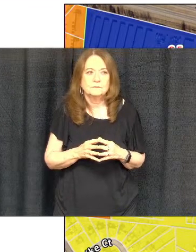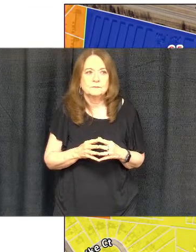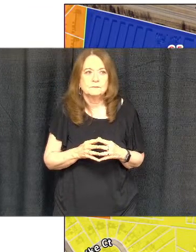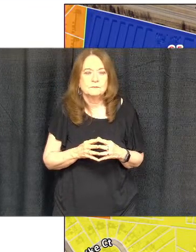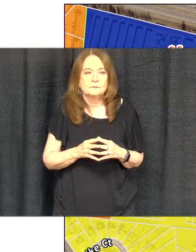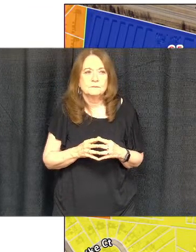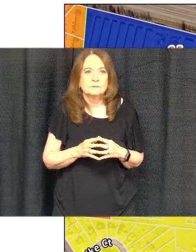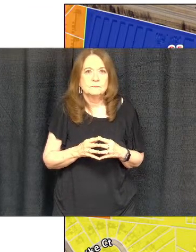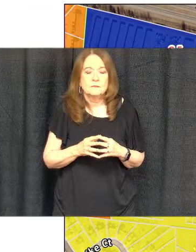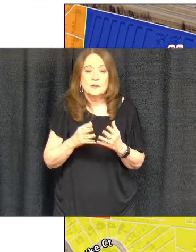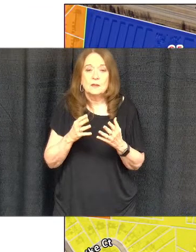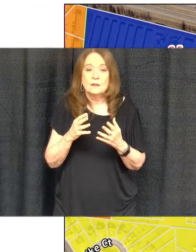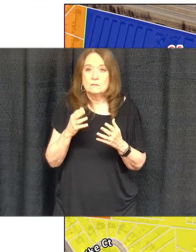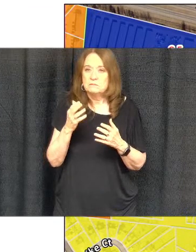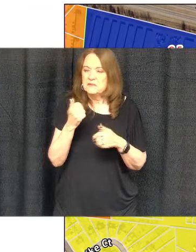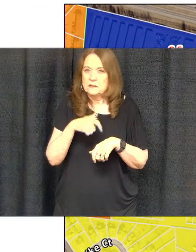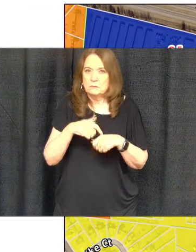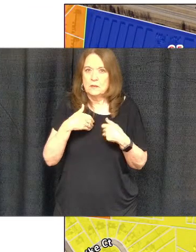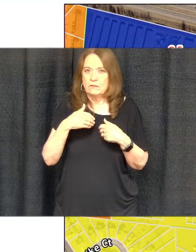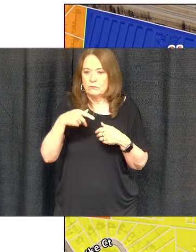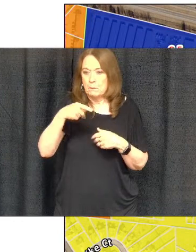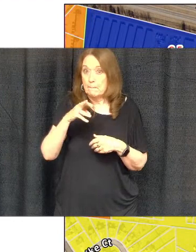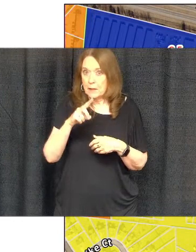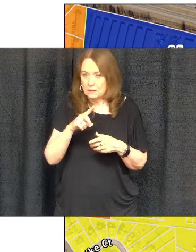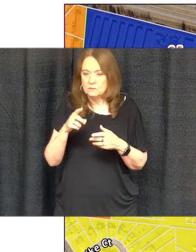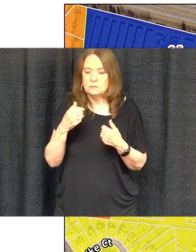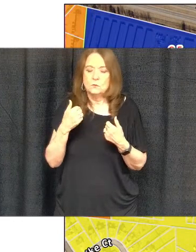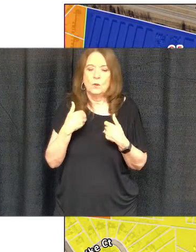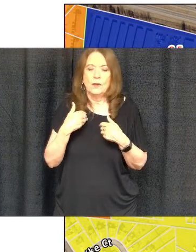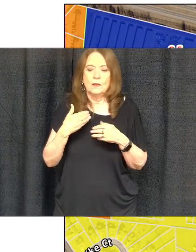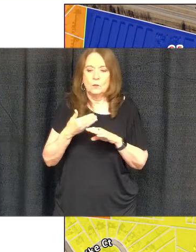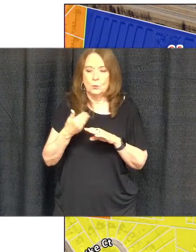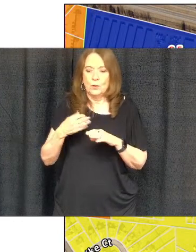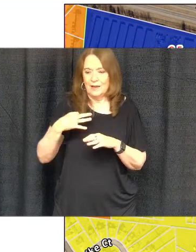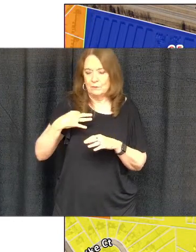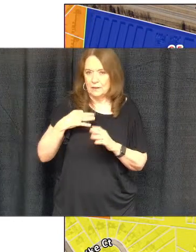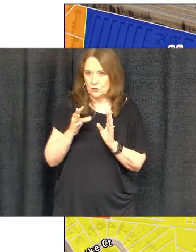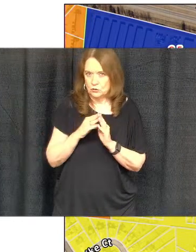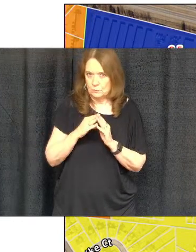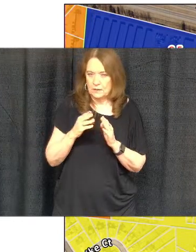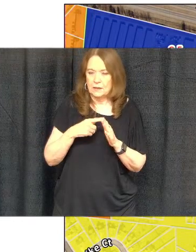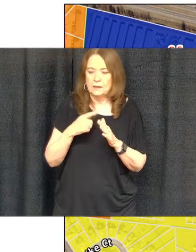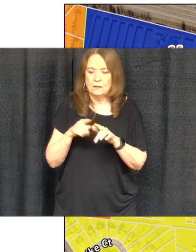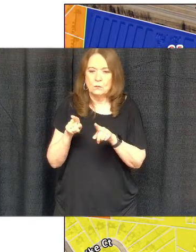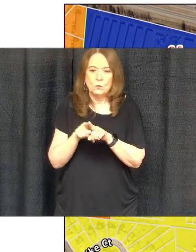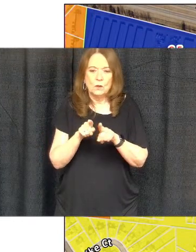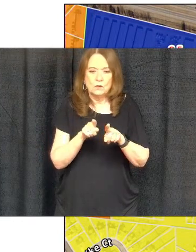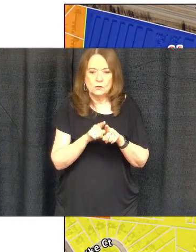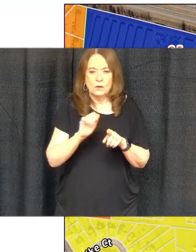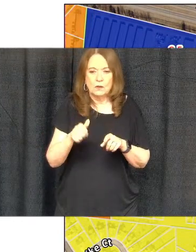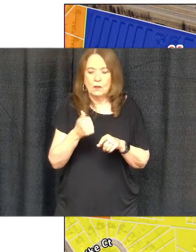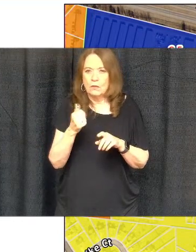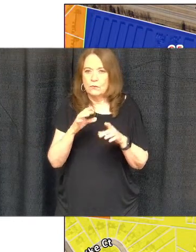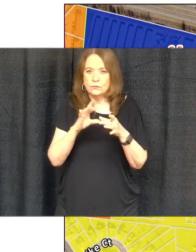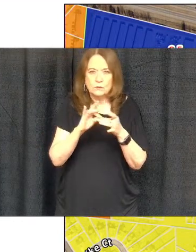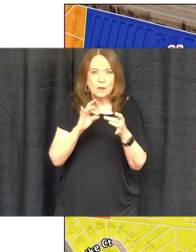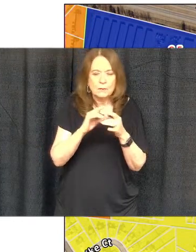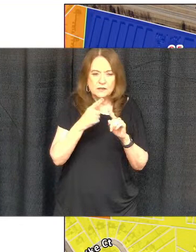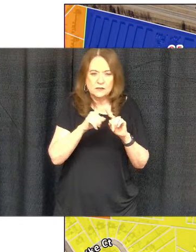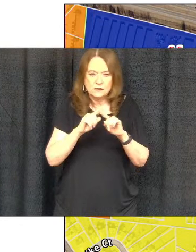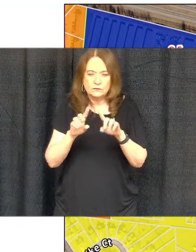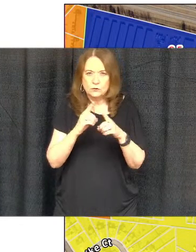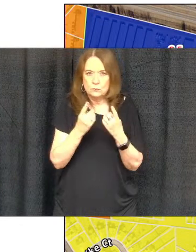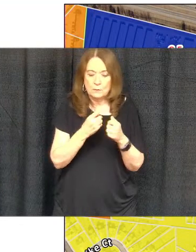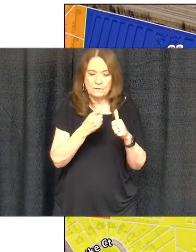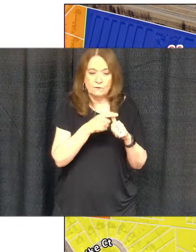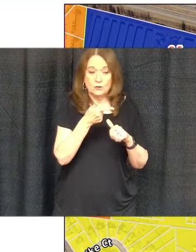As with the PUD, we did go out, we had a pre-application meeting, and then we also got other department comments. First comment